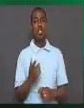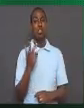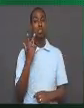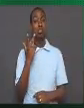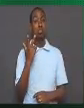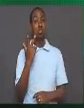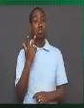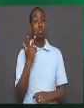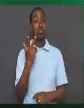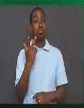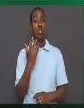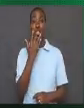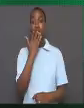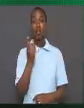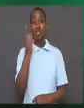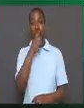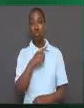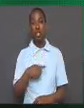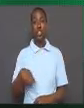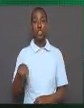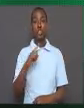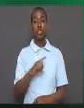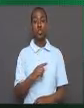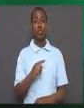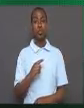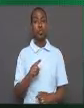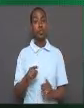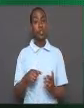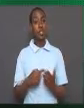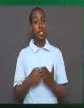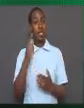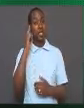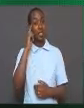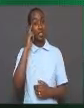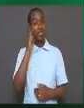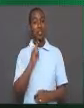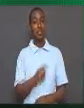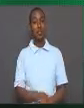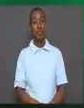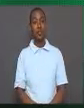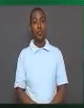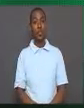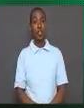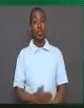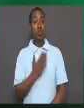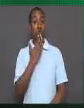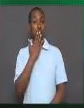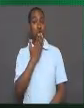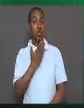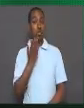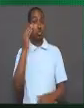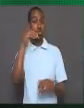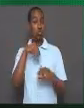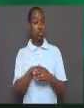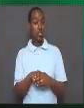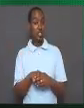of blood circulation is by thinking good things in, bad things out,